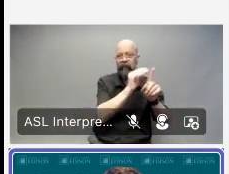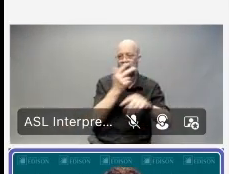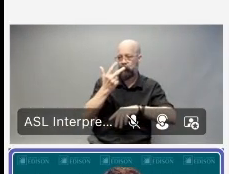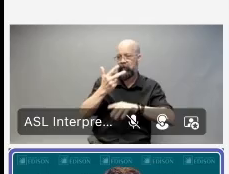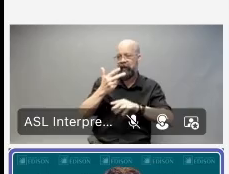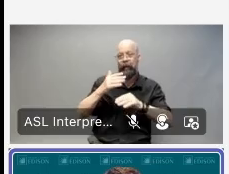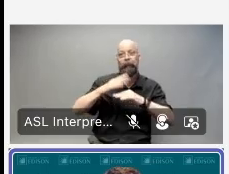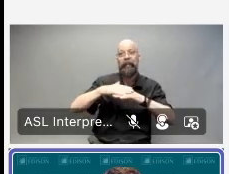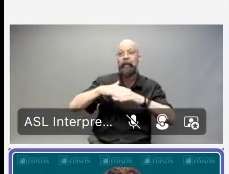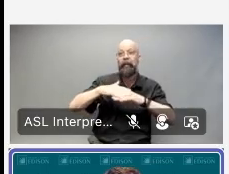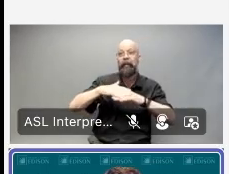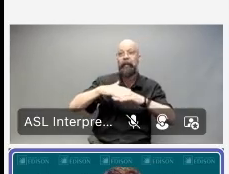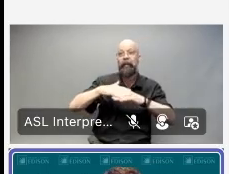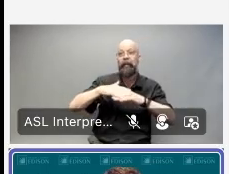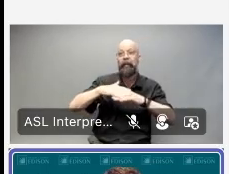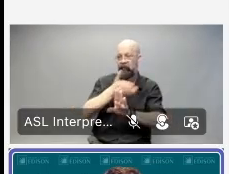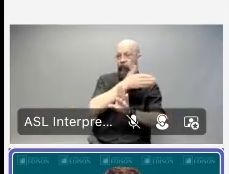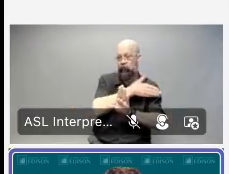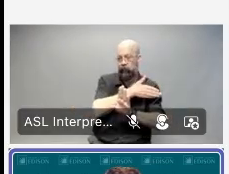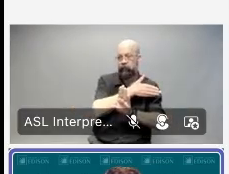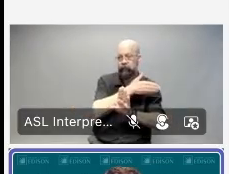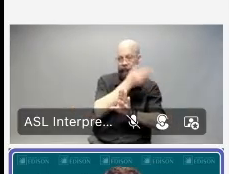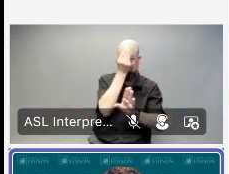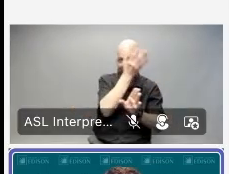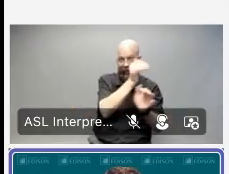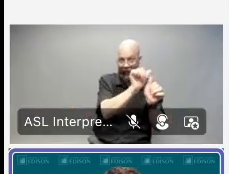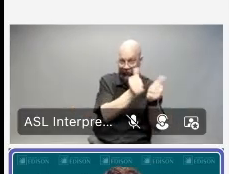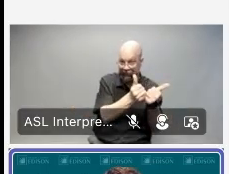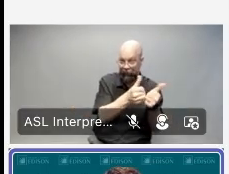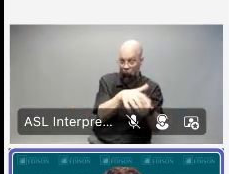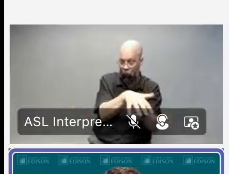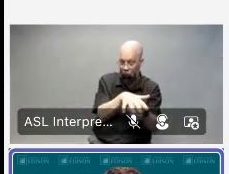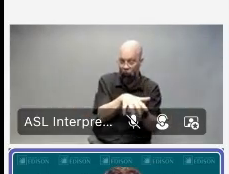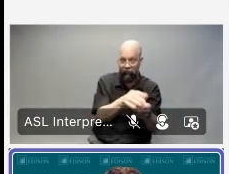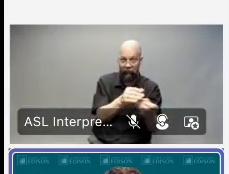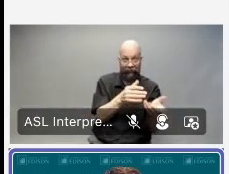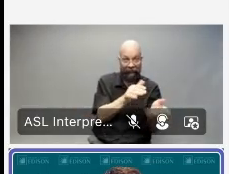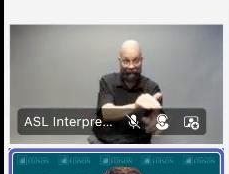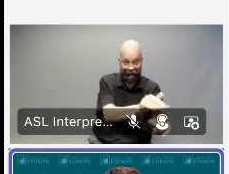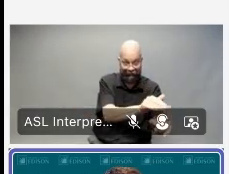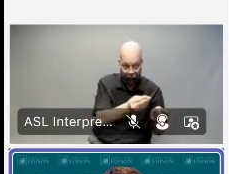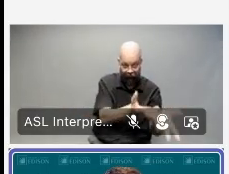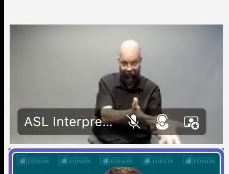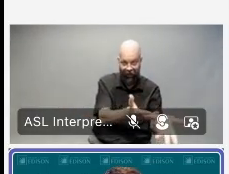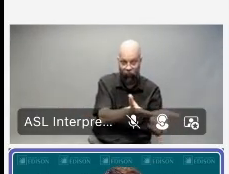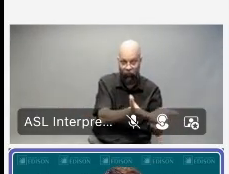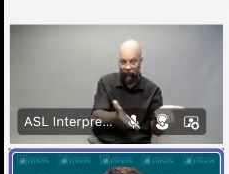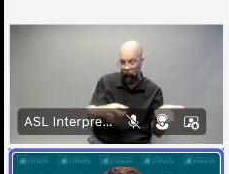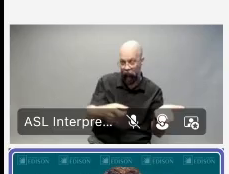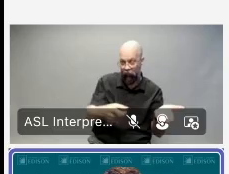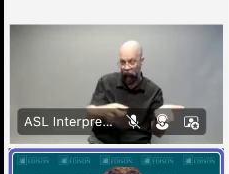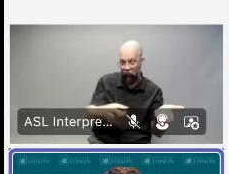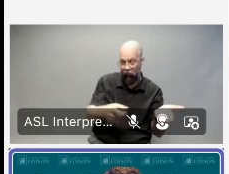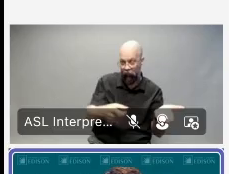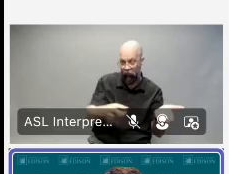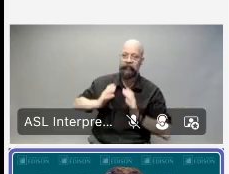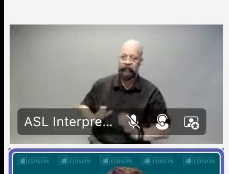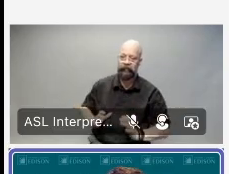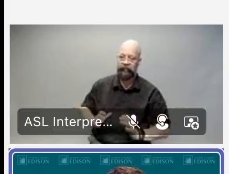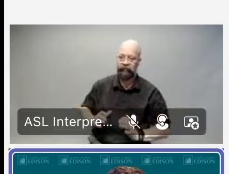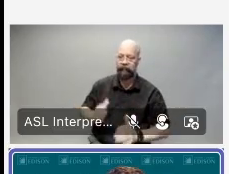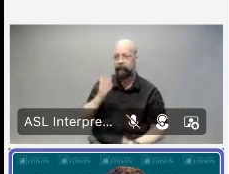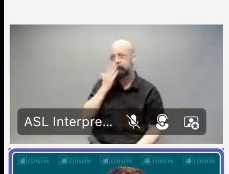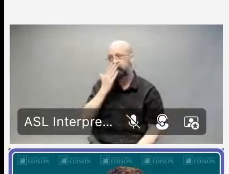with local county officials and agencies to help provide resources for our most vulnerable customers. So appreciate the